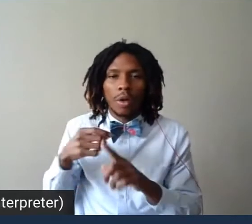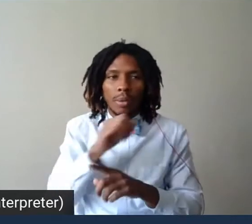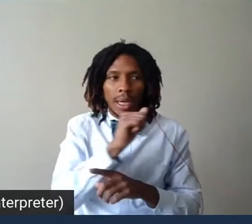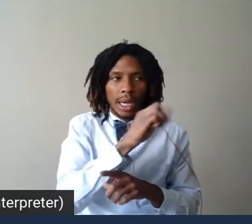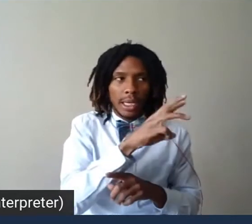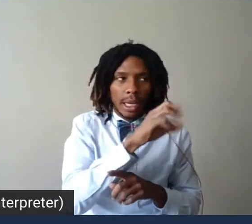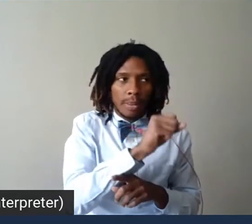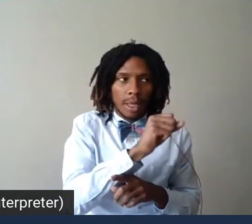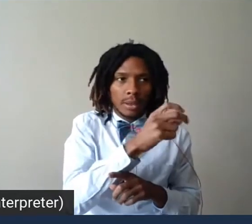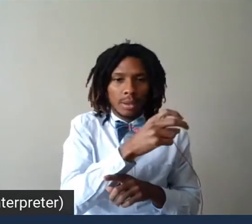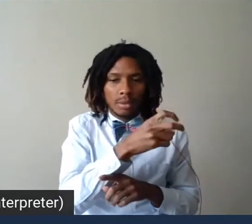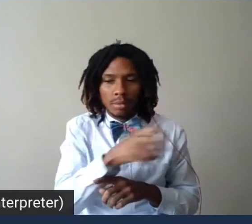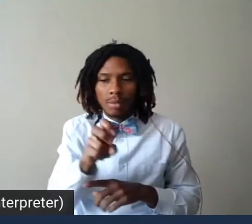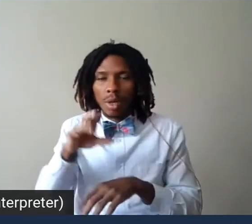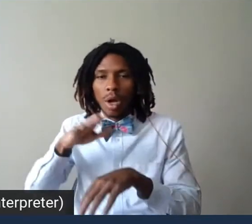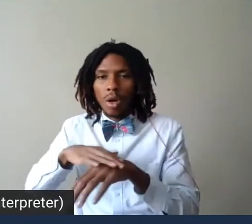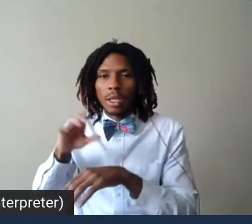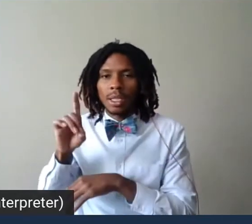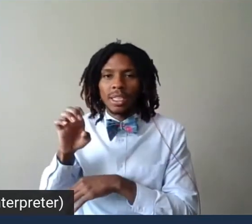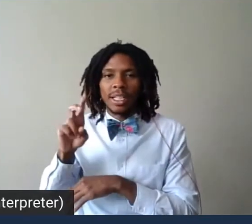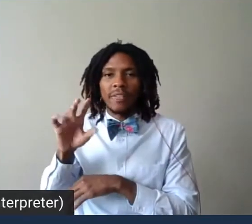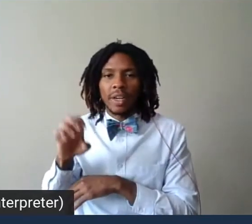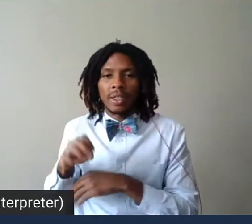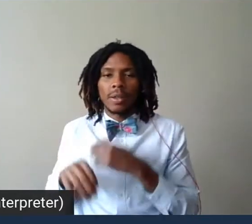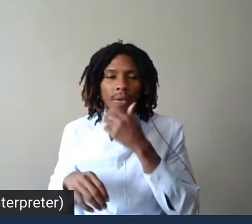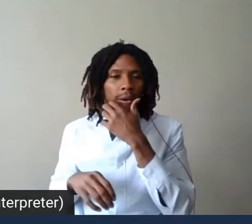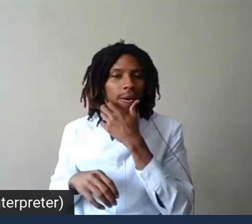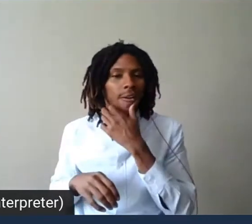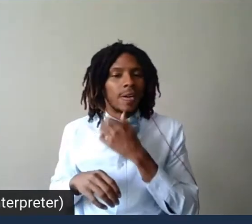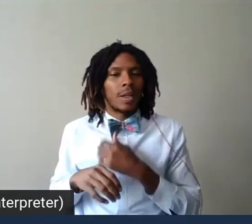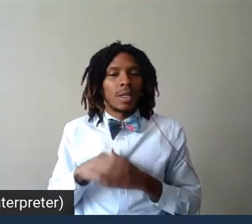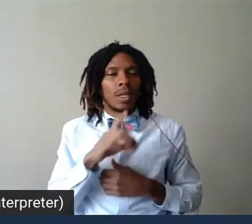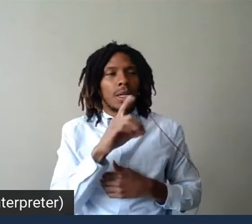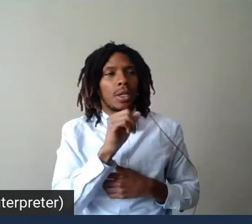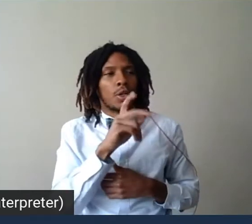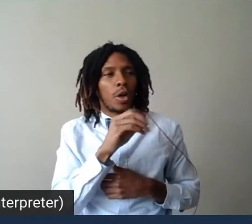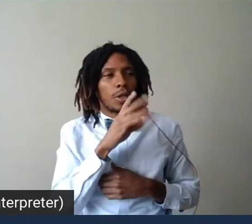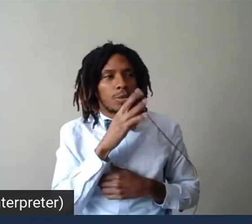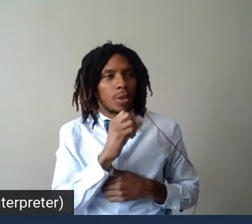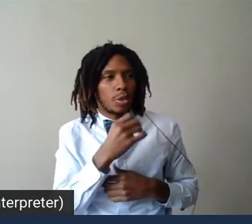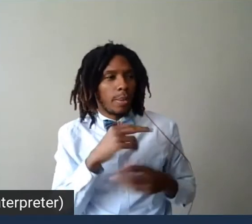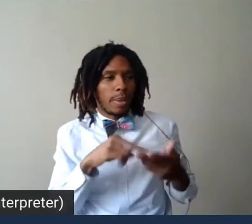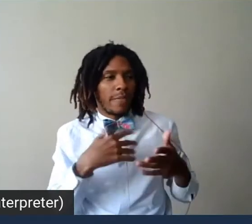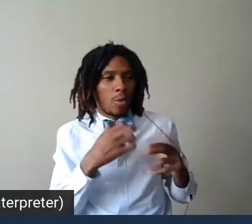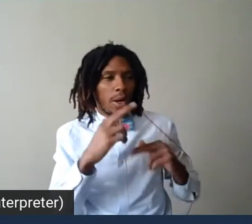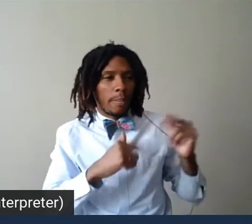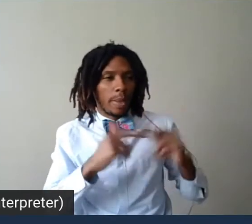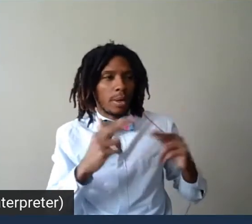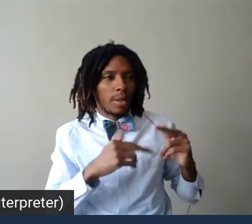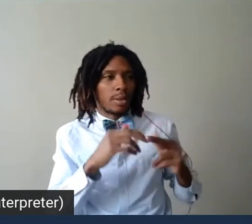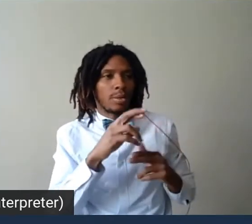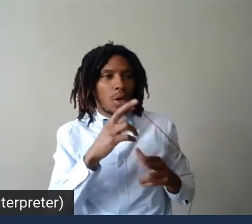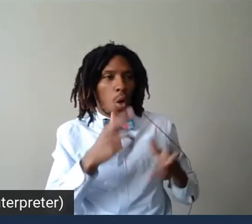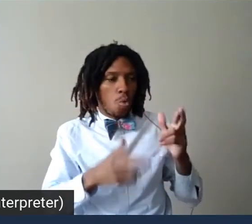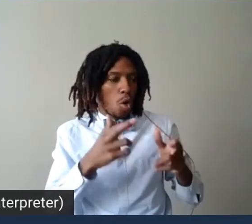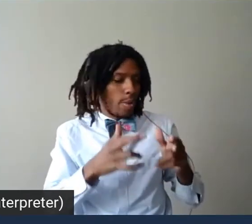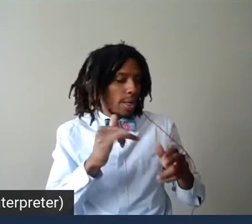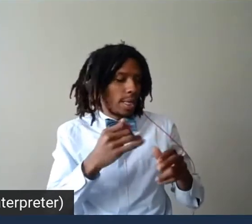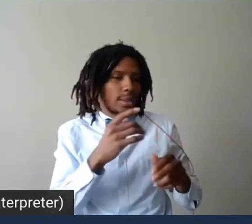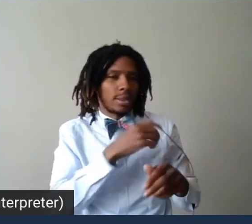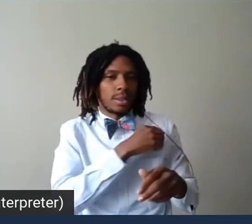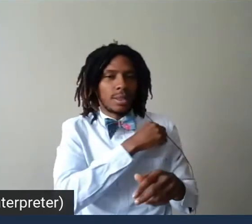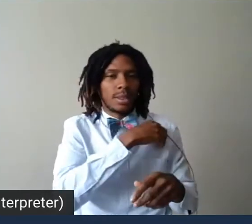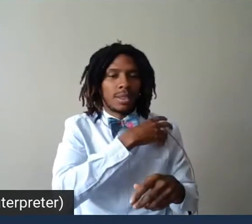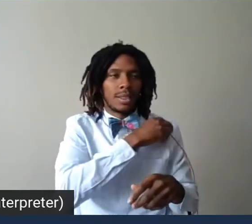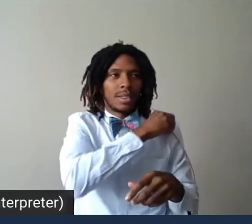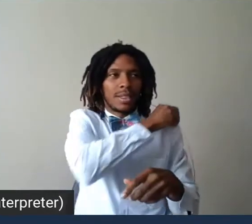onto the devices. So in essence, this means that if I want to build, a robot that does something,